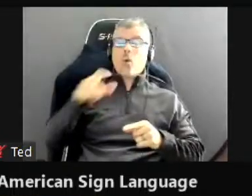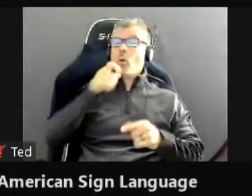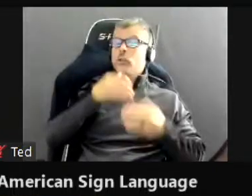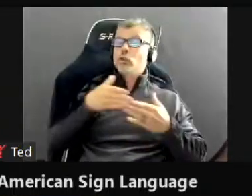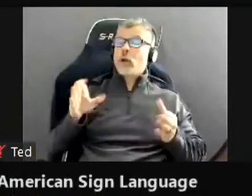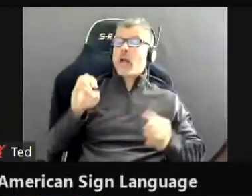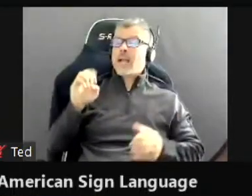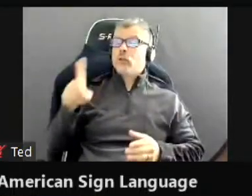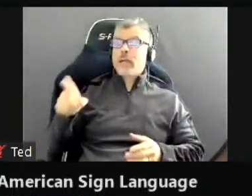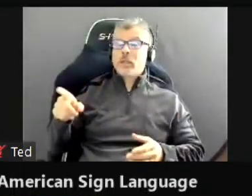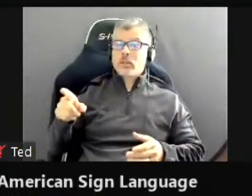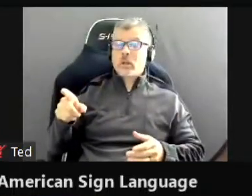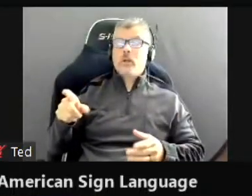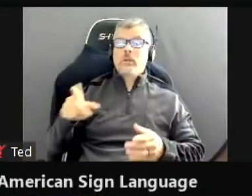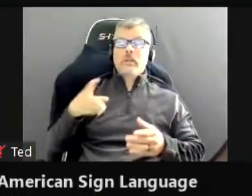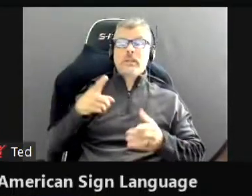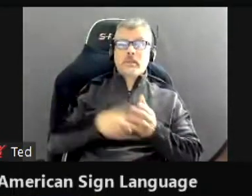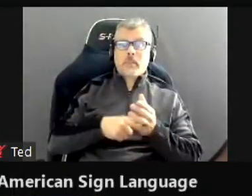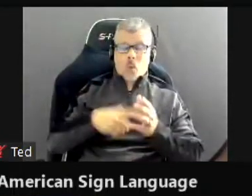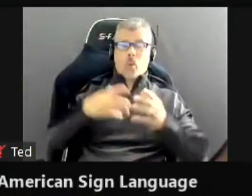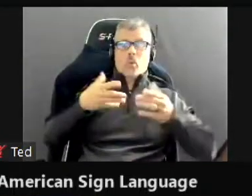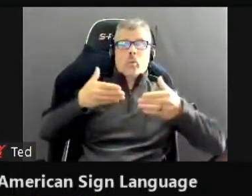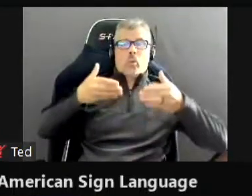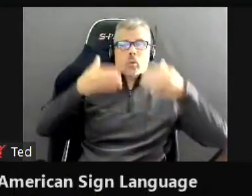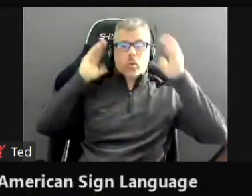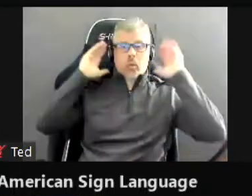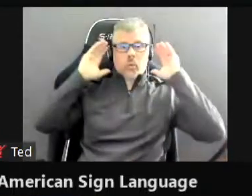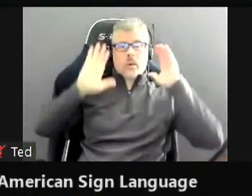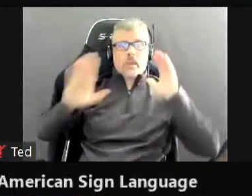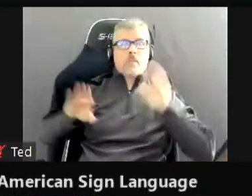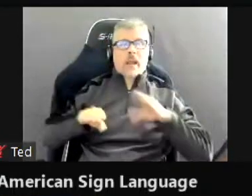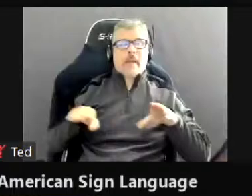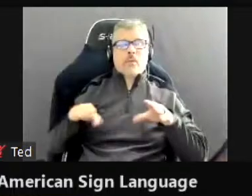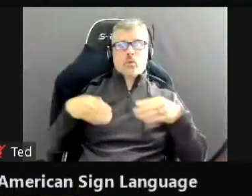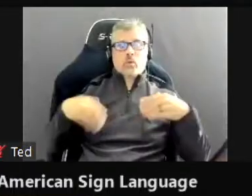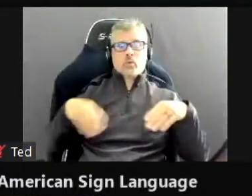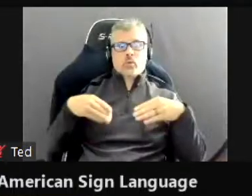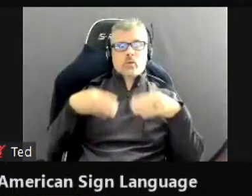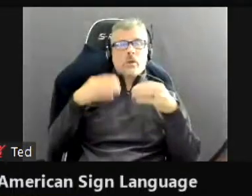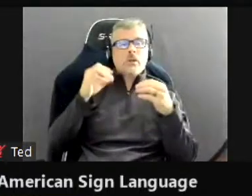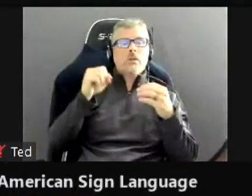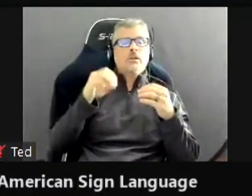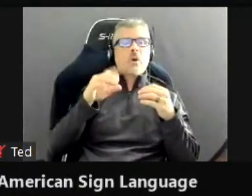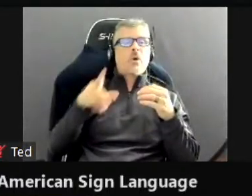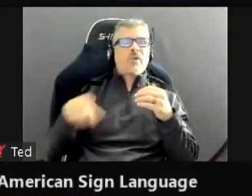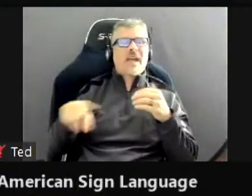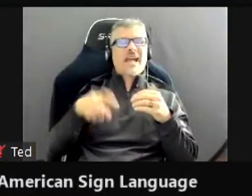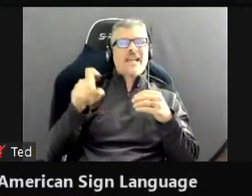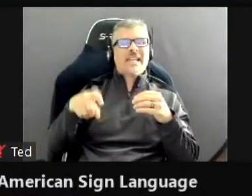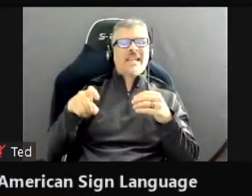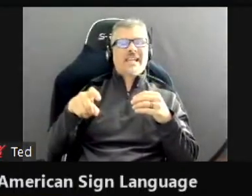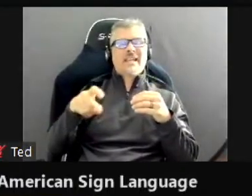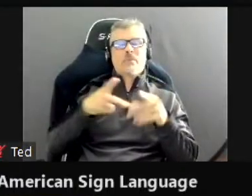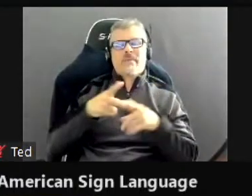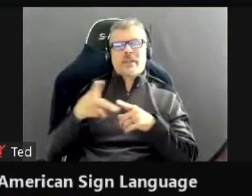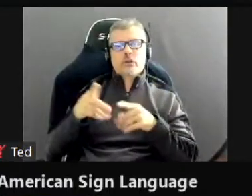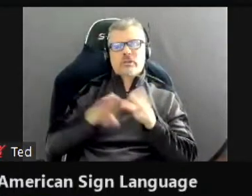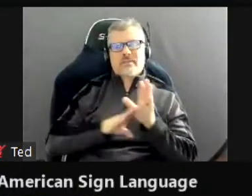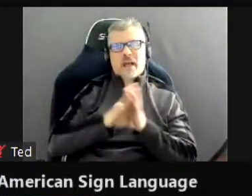little shocking for some of them. And so they need some professional development on how they can, you